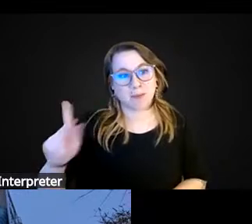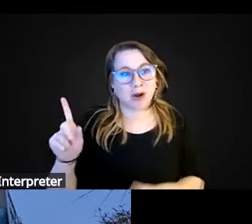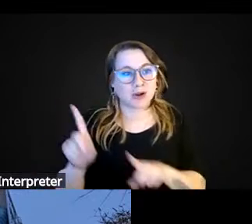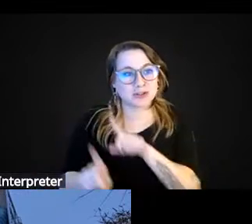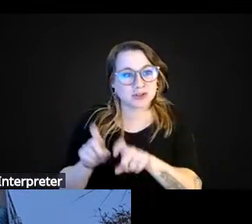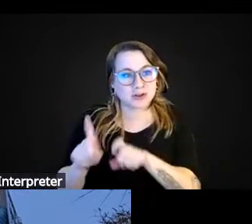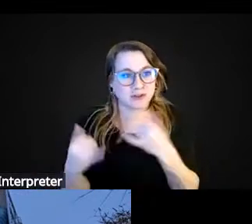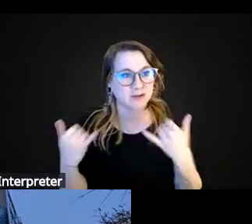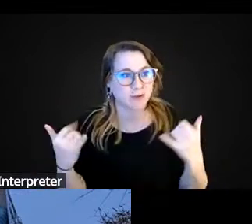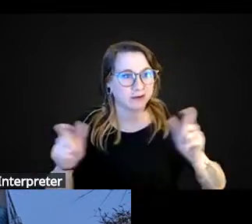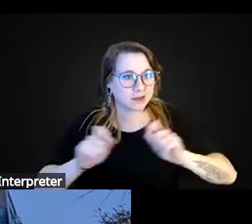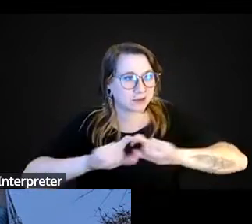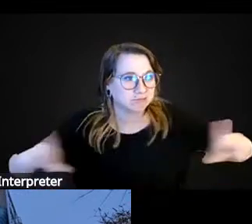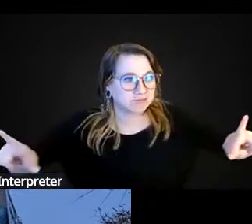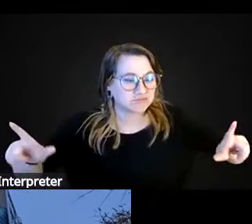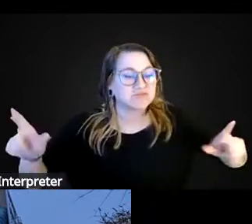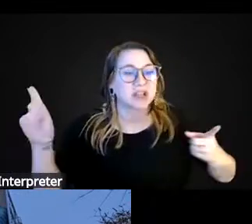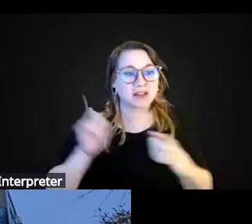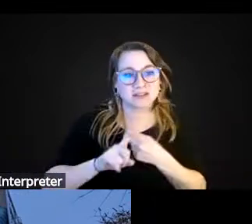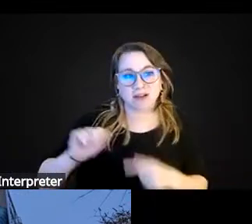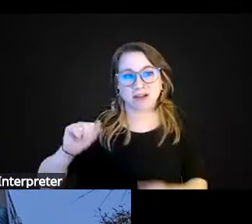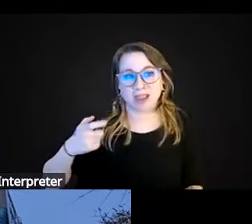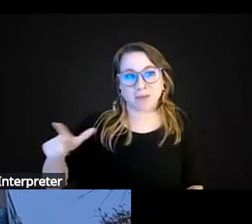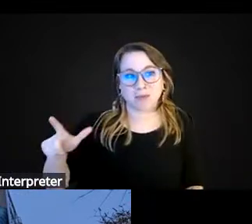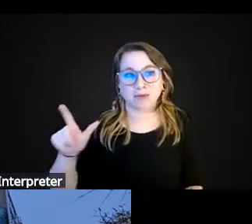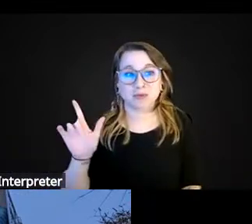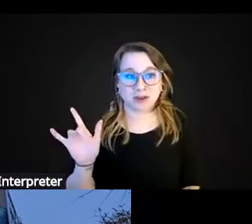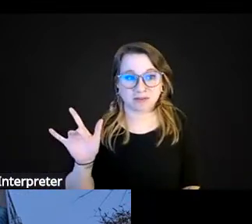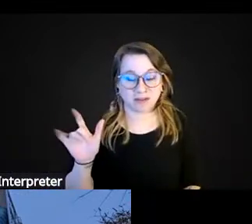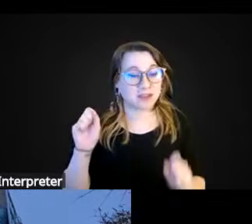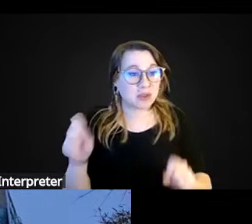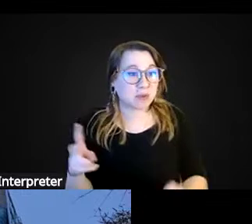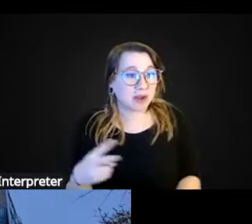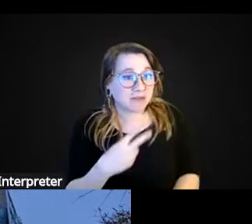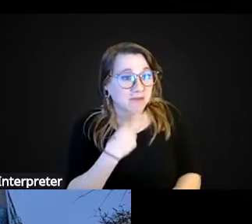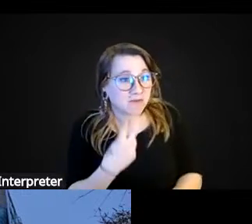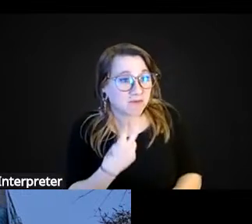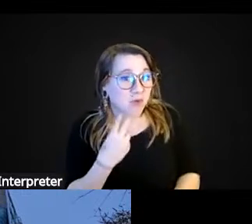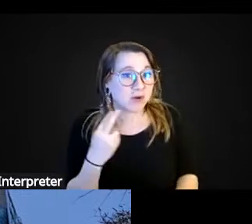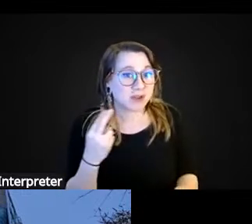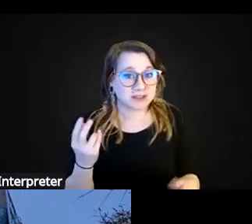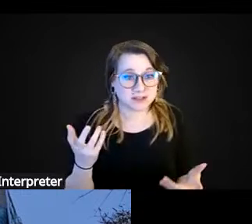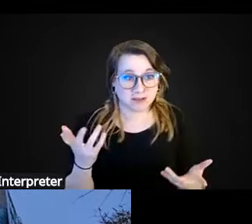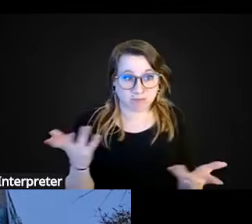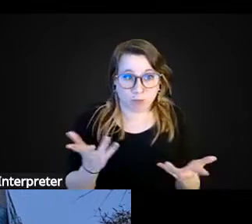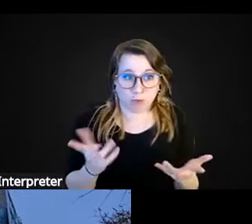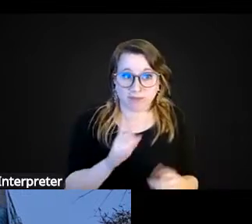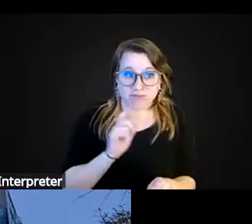through April 25th. You can have a voice in what the actual